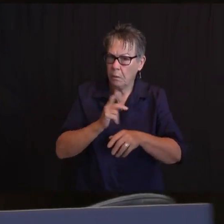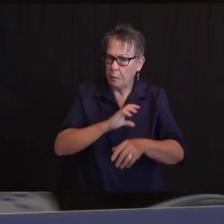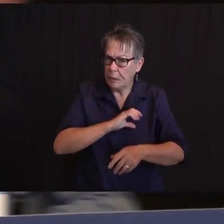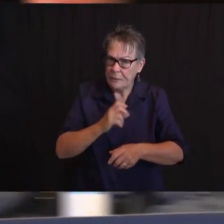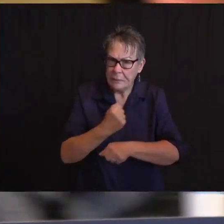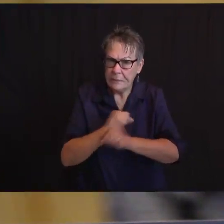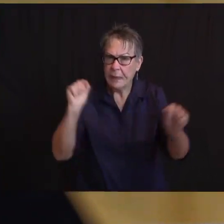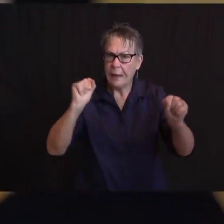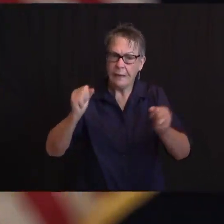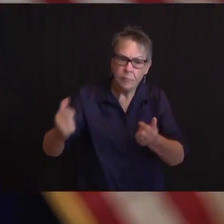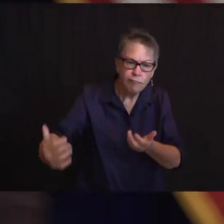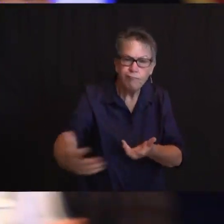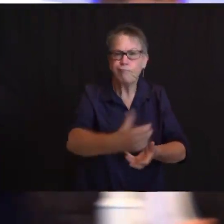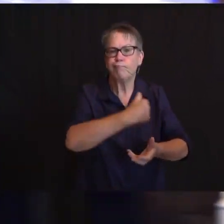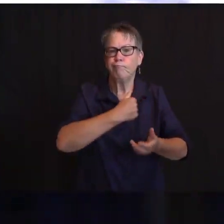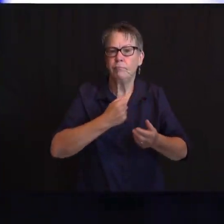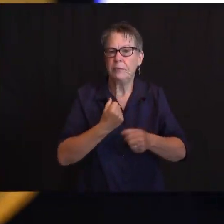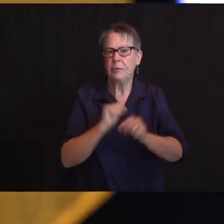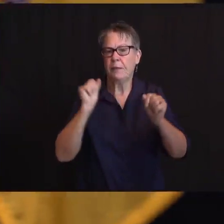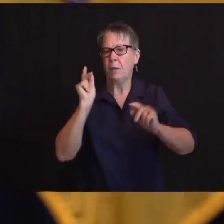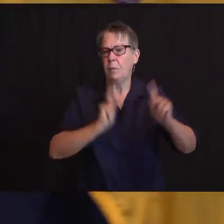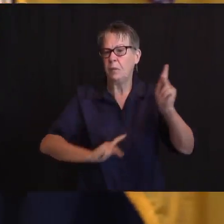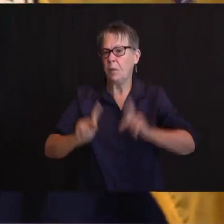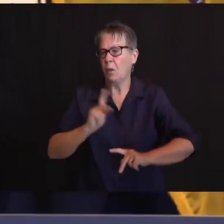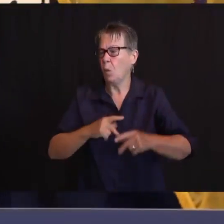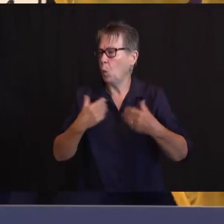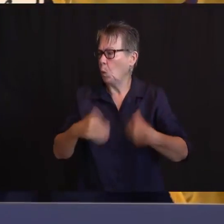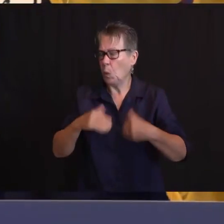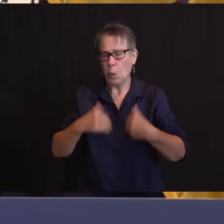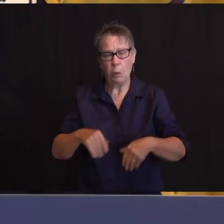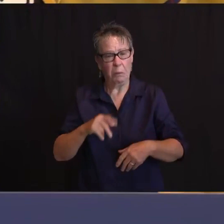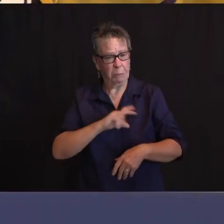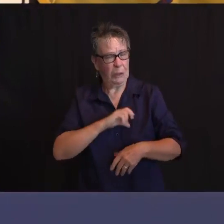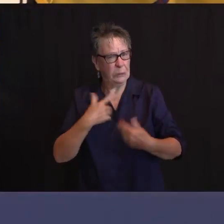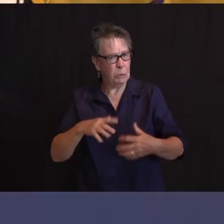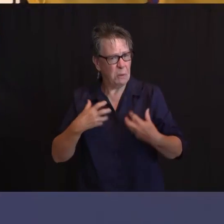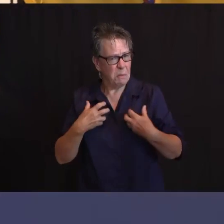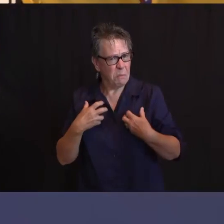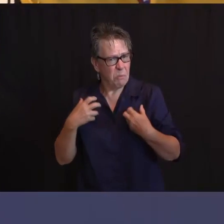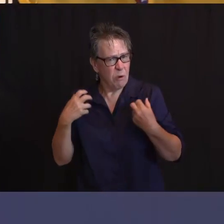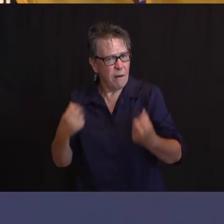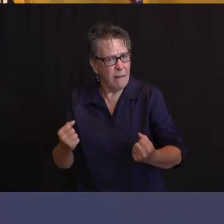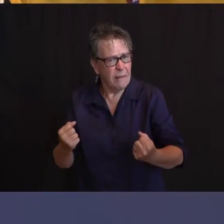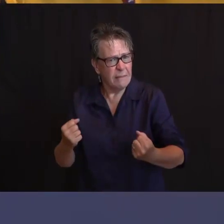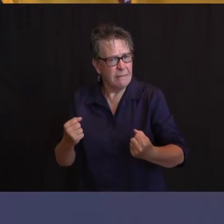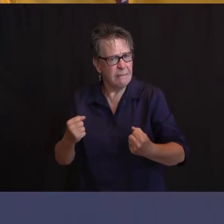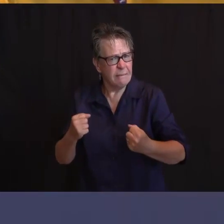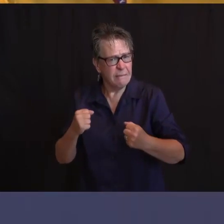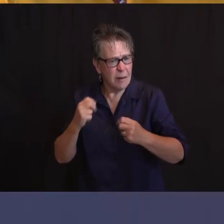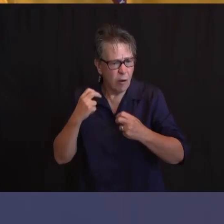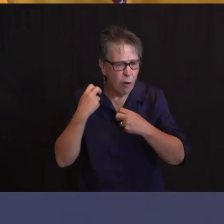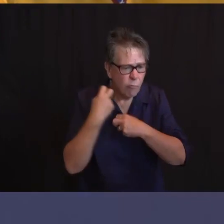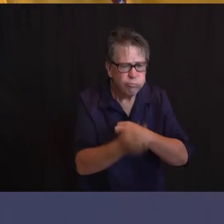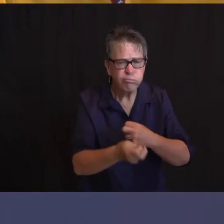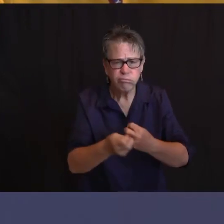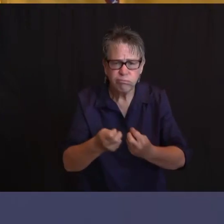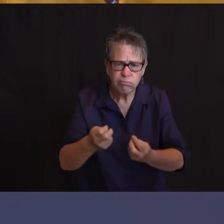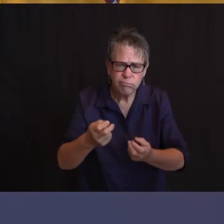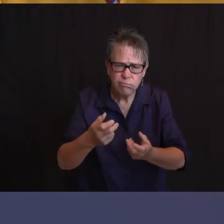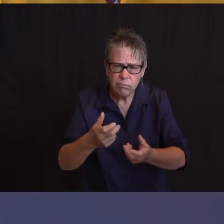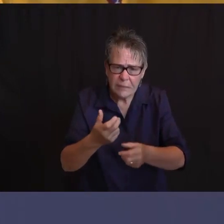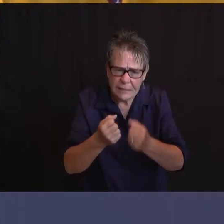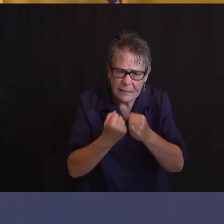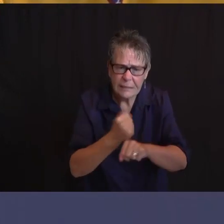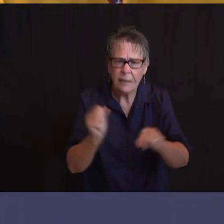bravery and heroism. So God bless them, and God bless, thank God, nobody had any serious issues from that. Thank you,